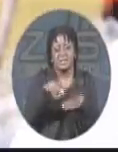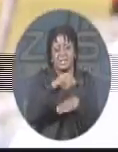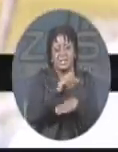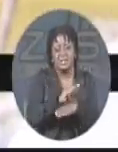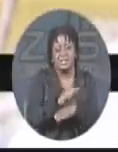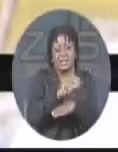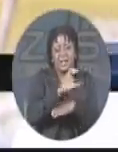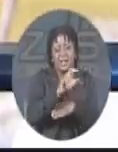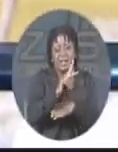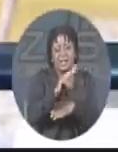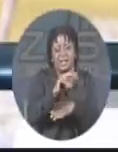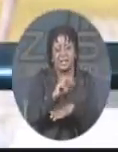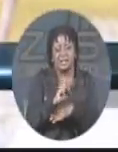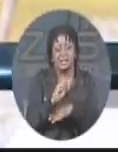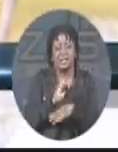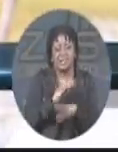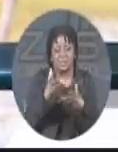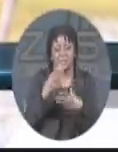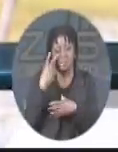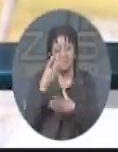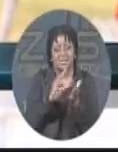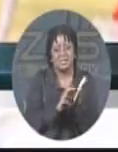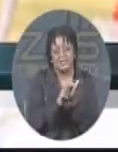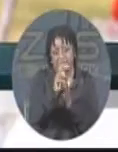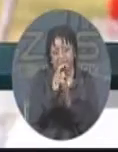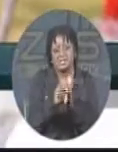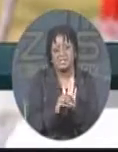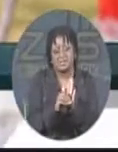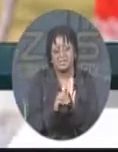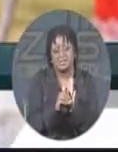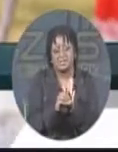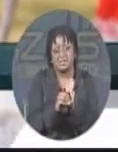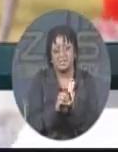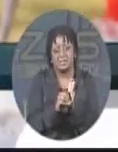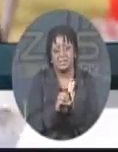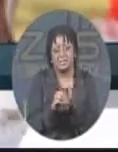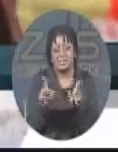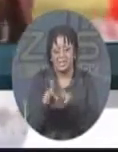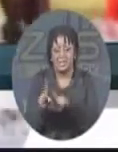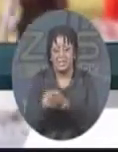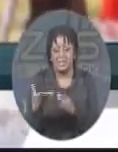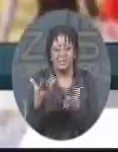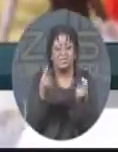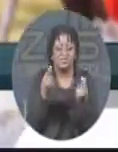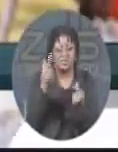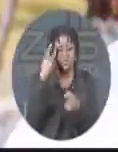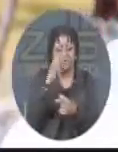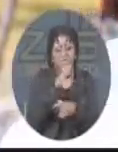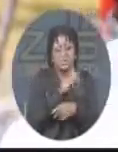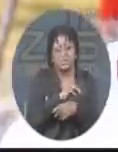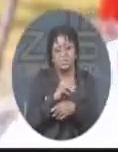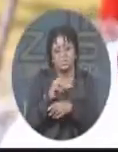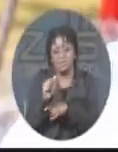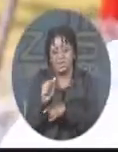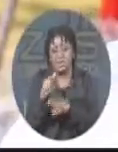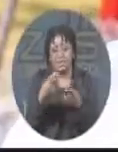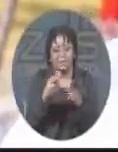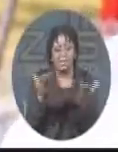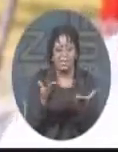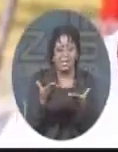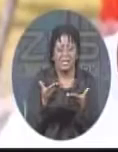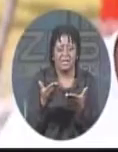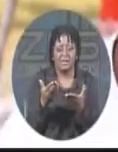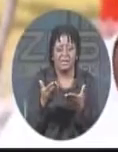happen in Acklins is some investment. I would like to see the same things that they're doing for Exuma happen here in